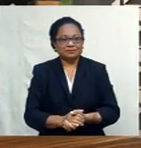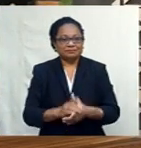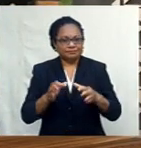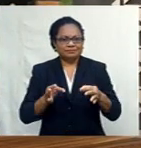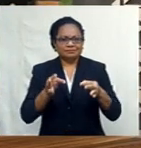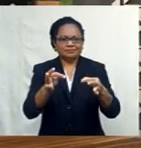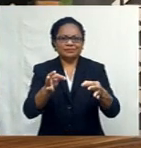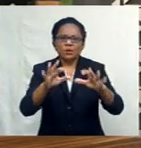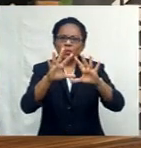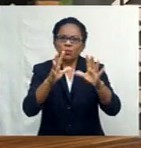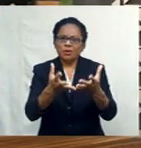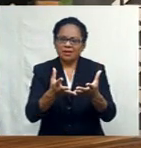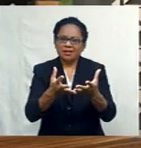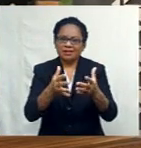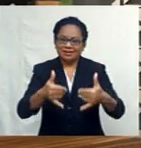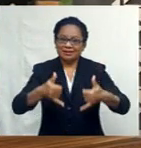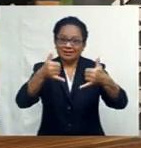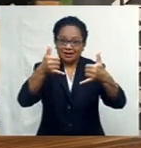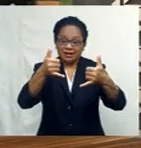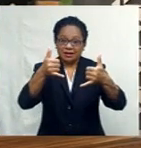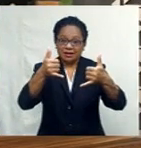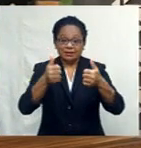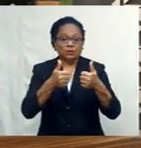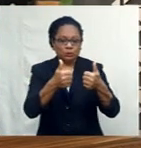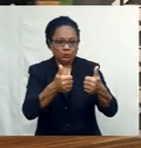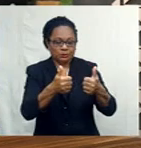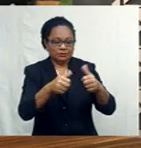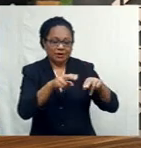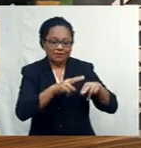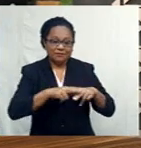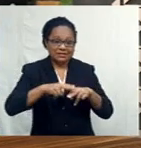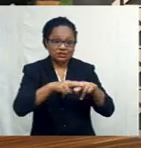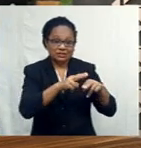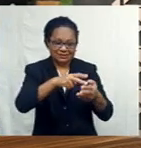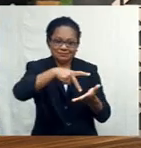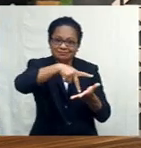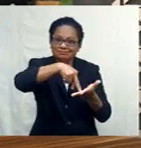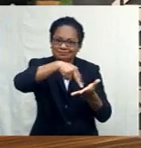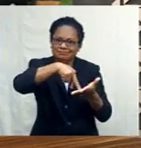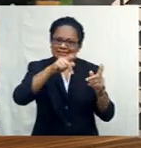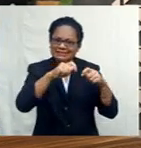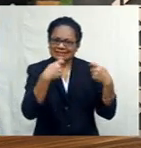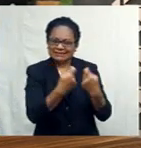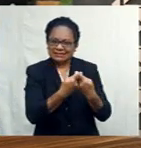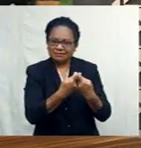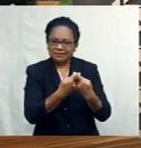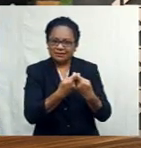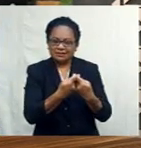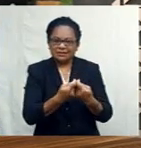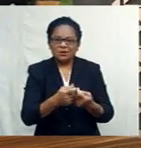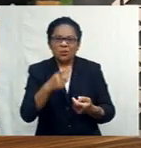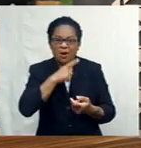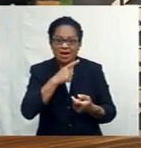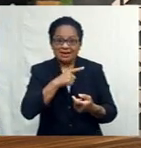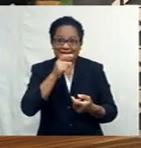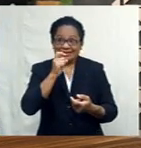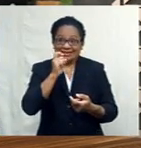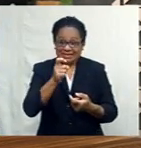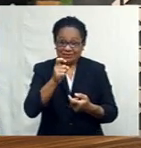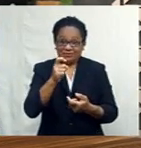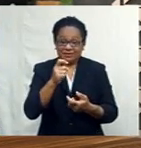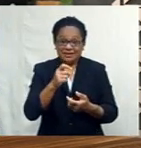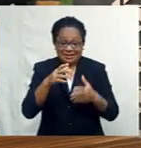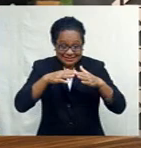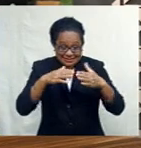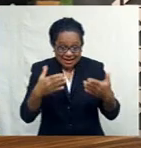postponed World Cup will be a good rebuilding opportunity for the Fiji National Rugby League. Many top players would have been unavailable if the World Cup was going to